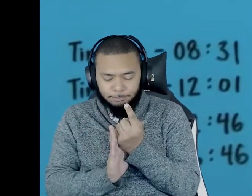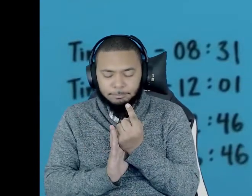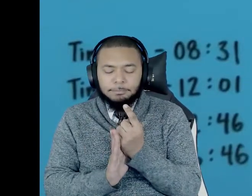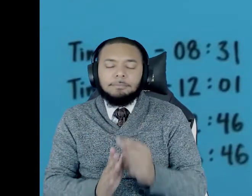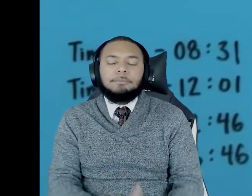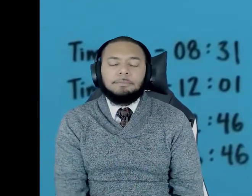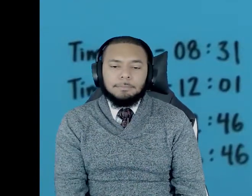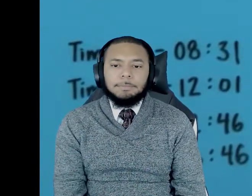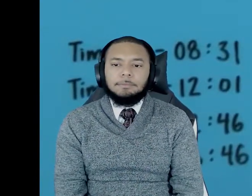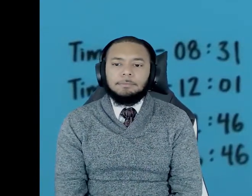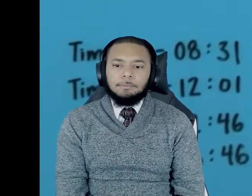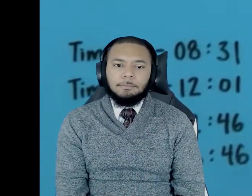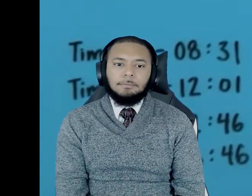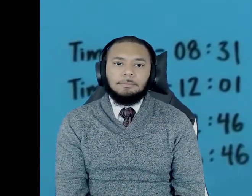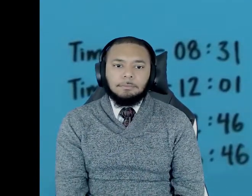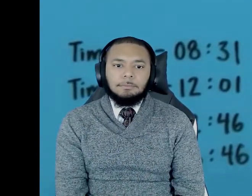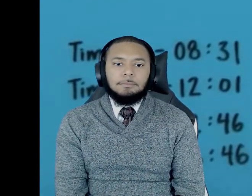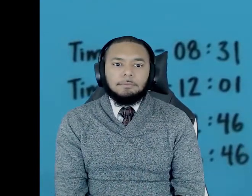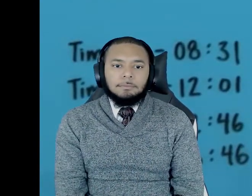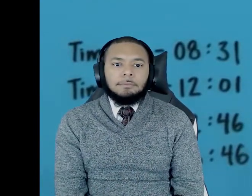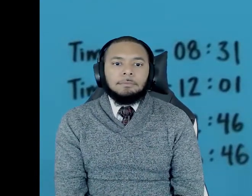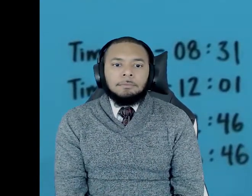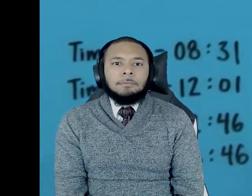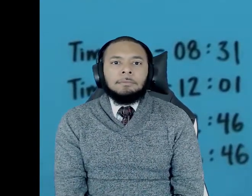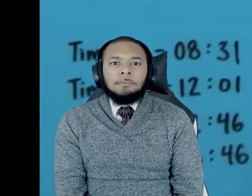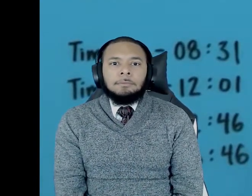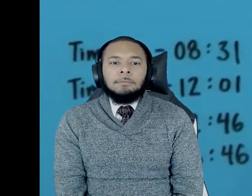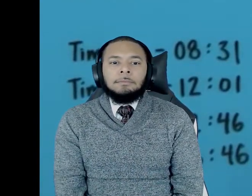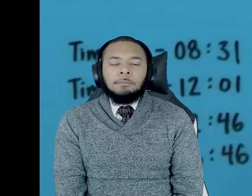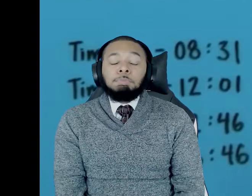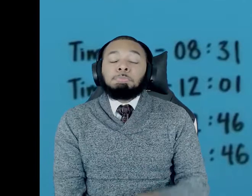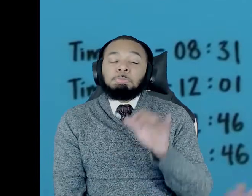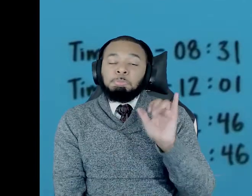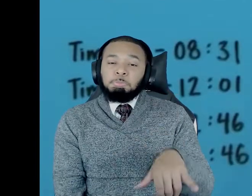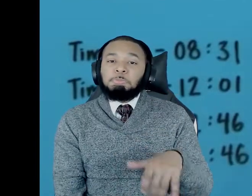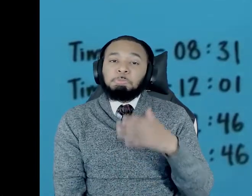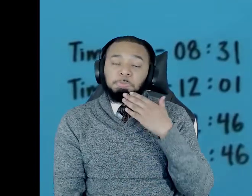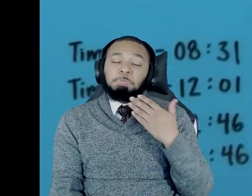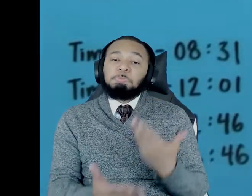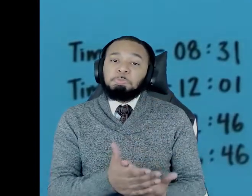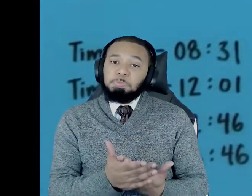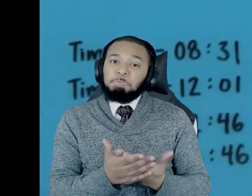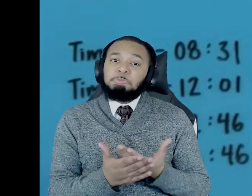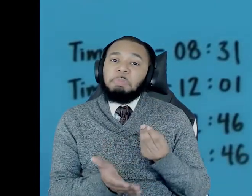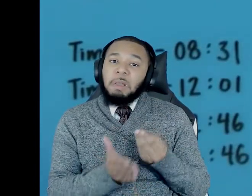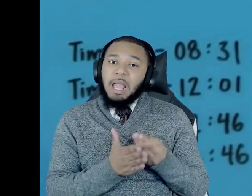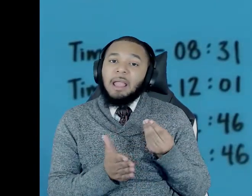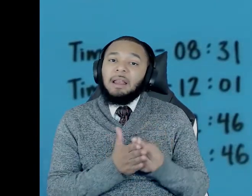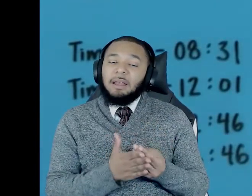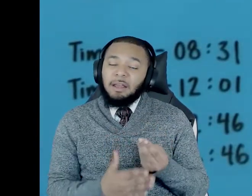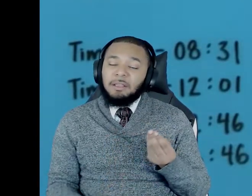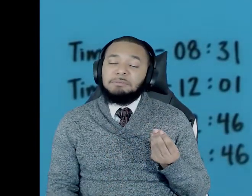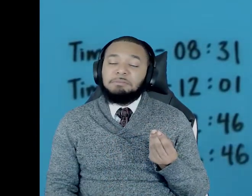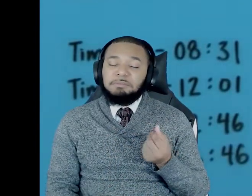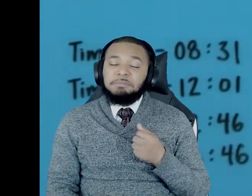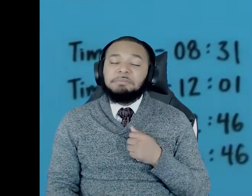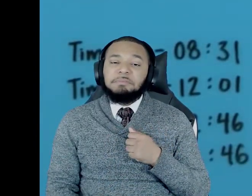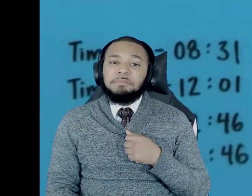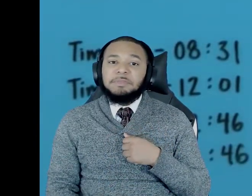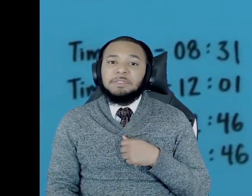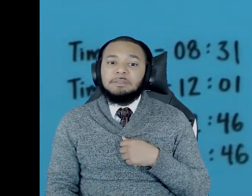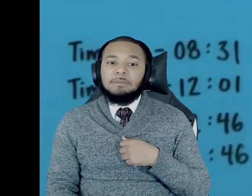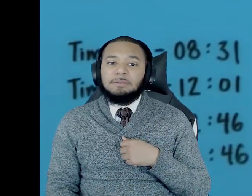$12 per hour. That's pretty good pay if you can get it. And you're thinking to yourself,